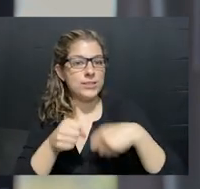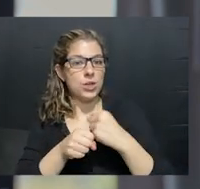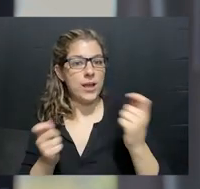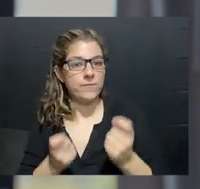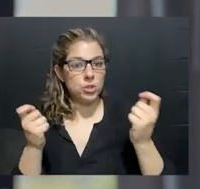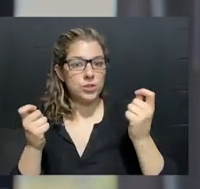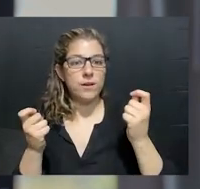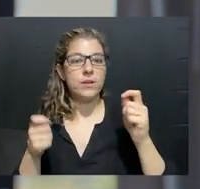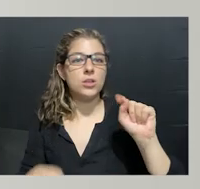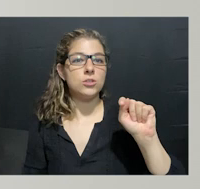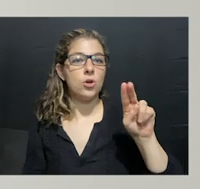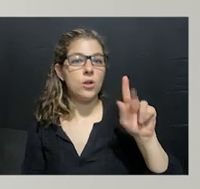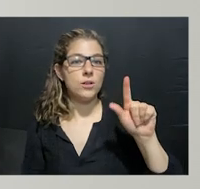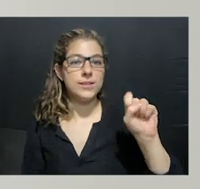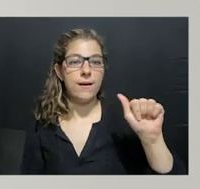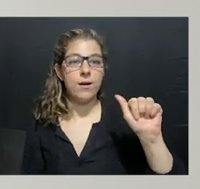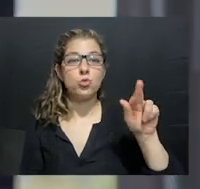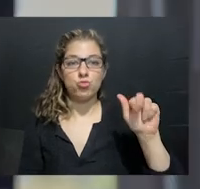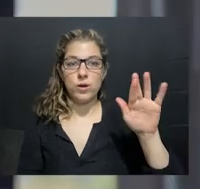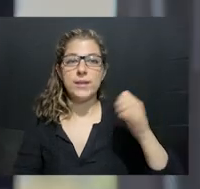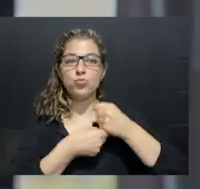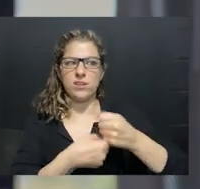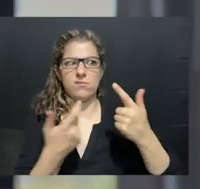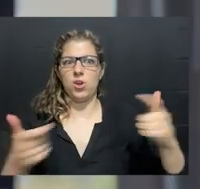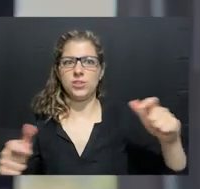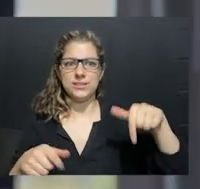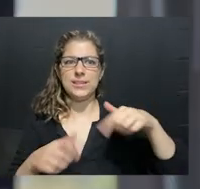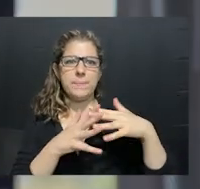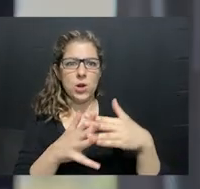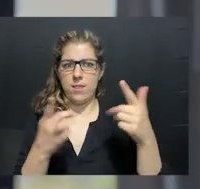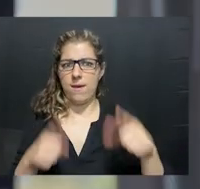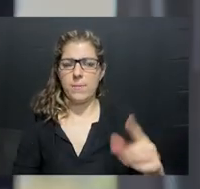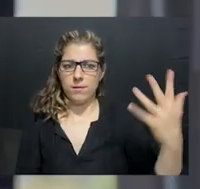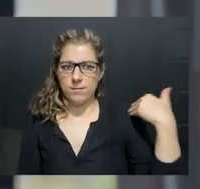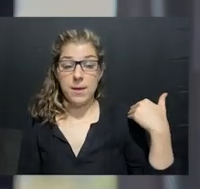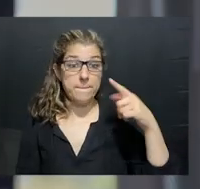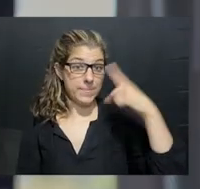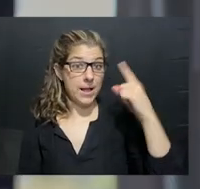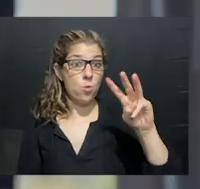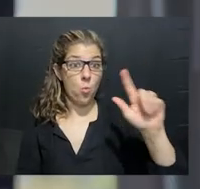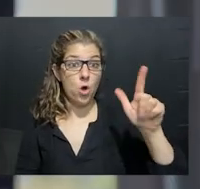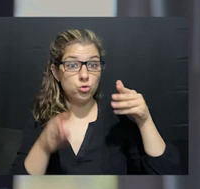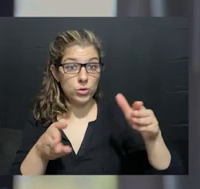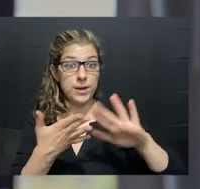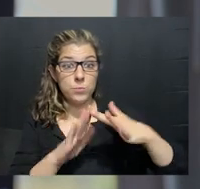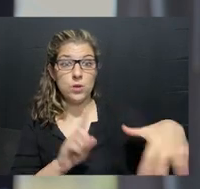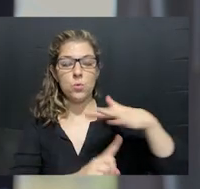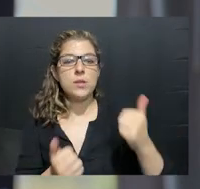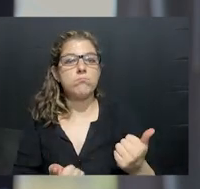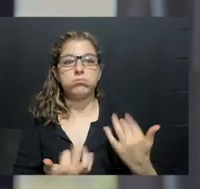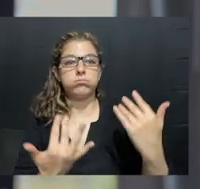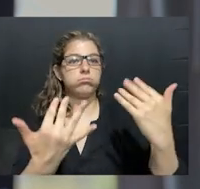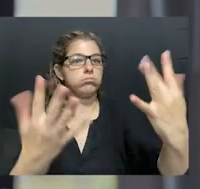anniversary of the Tulsa race riots, one of the largest race riots in the country, where Black Wall Street, as a community, was burnt down